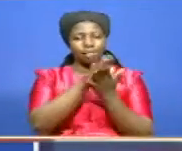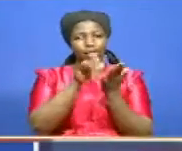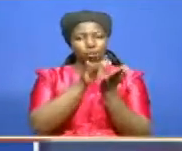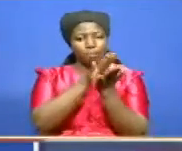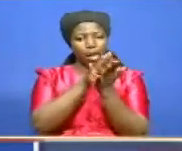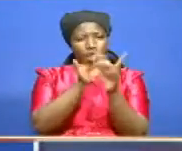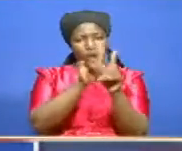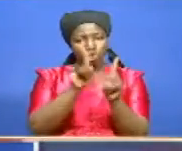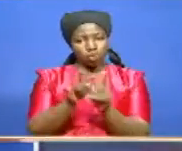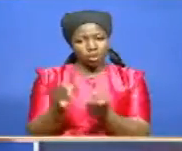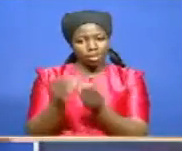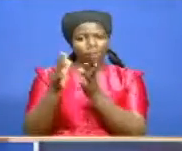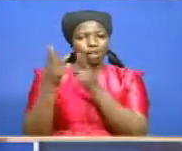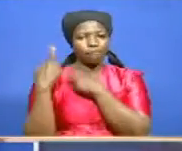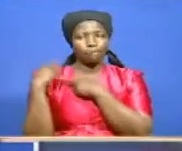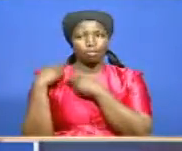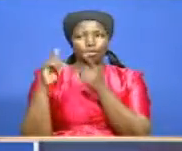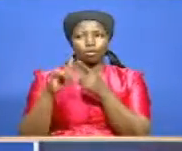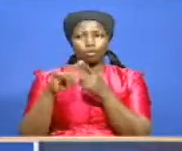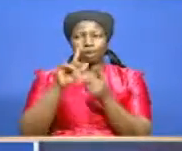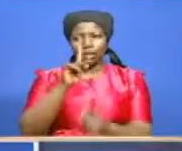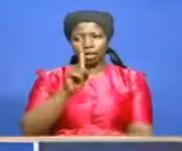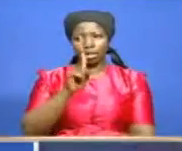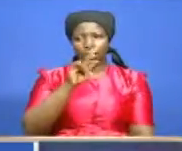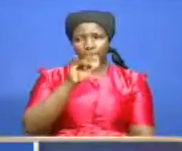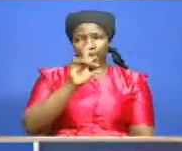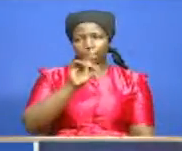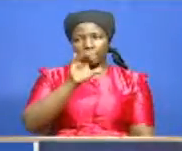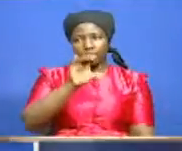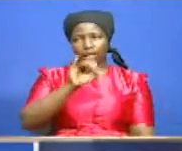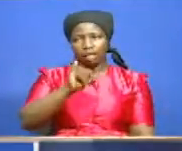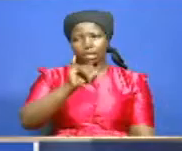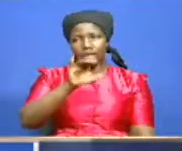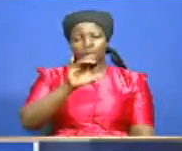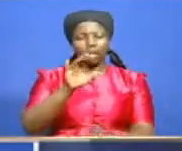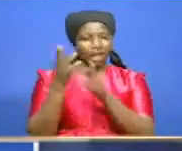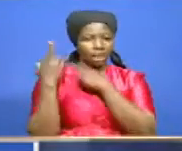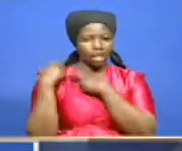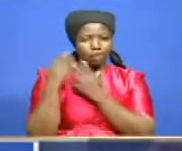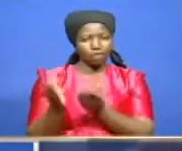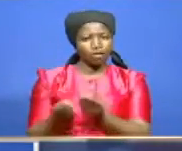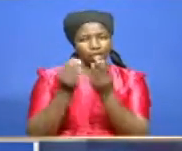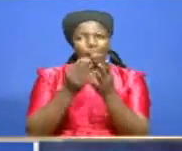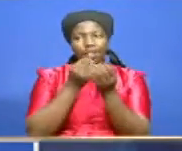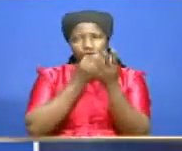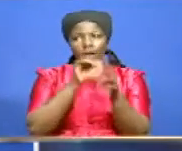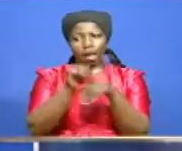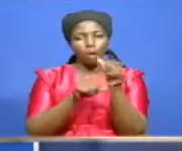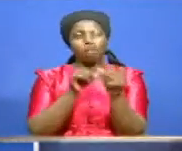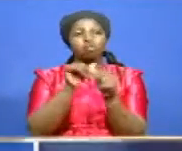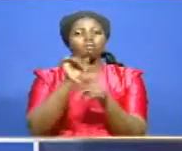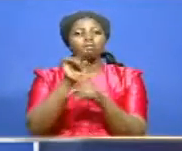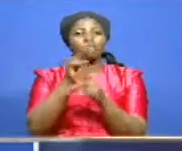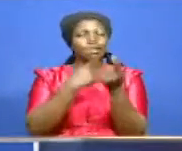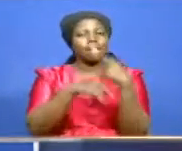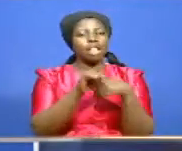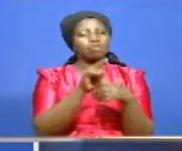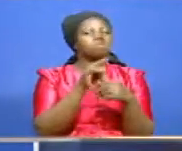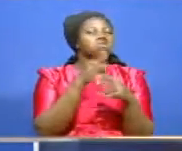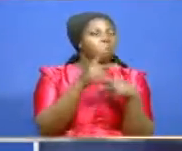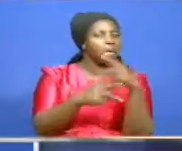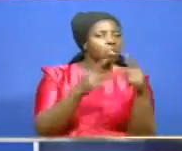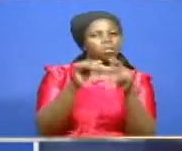the Kenya Deposit Insurance Corporation with the responsibility of offering information about the liquidation process and payment